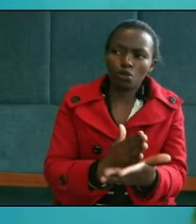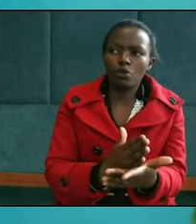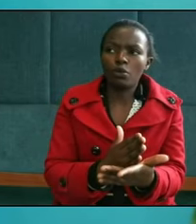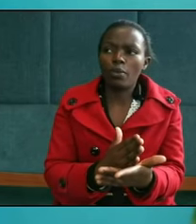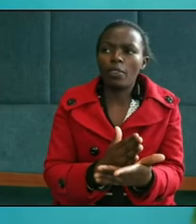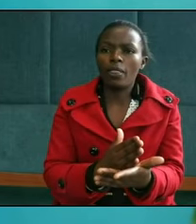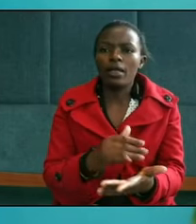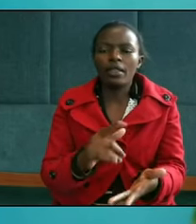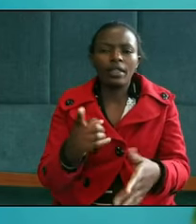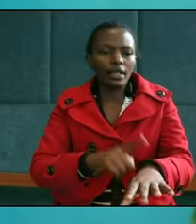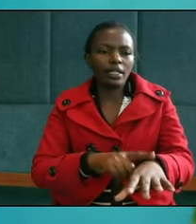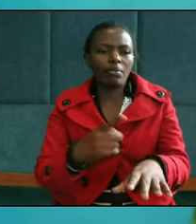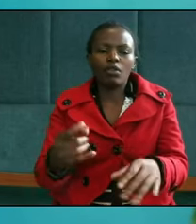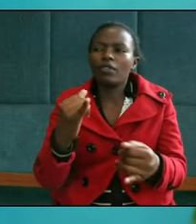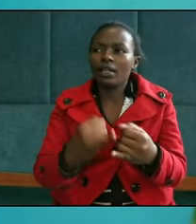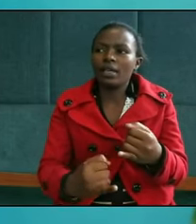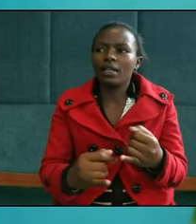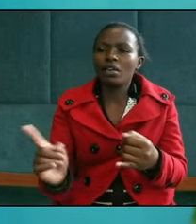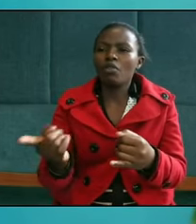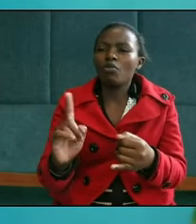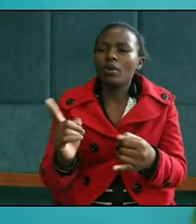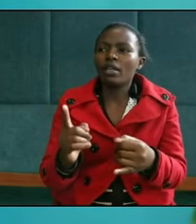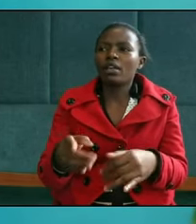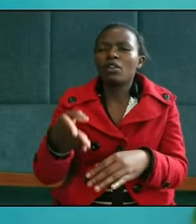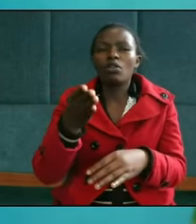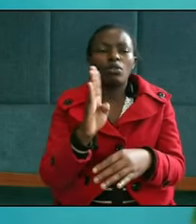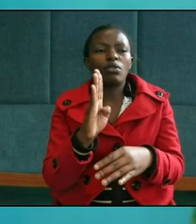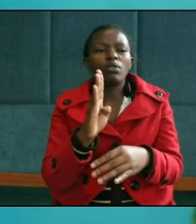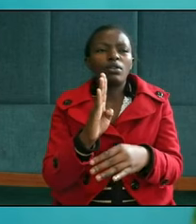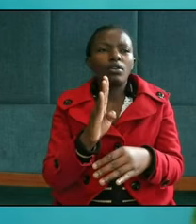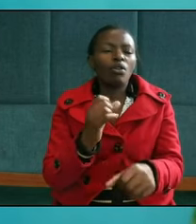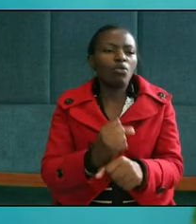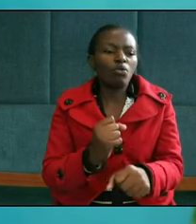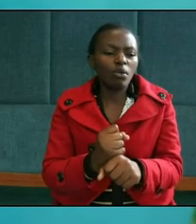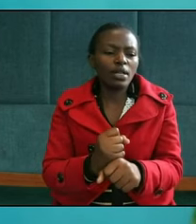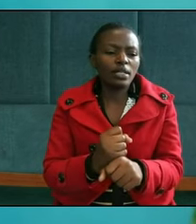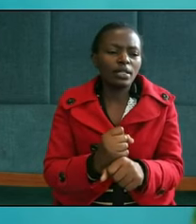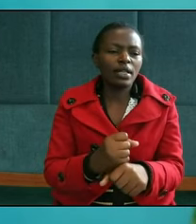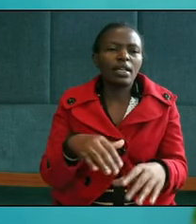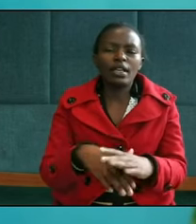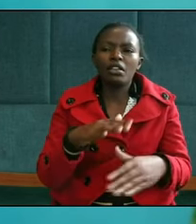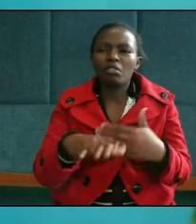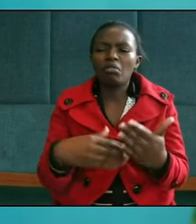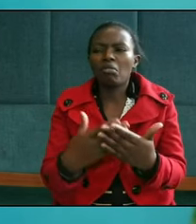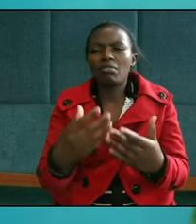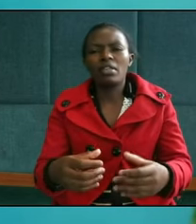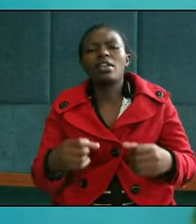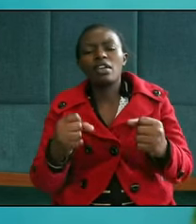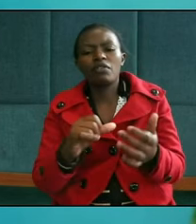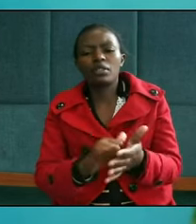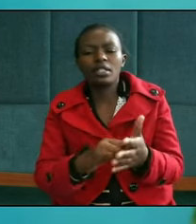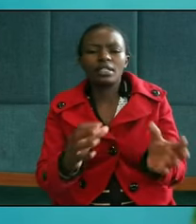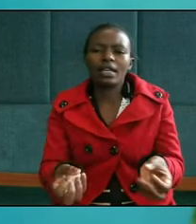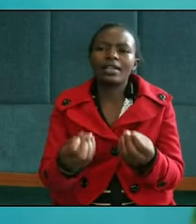that in the time of the end, when God's work in the earth is closing, the earnest efforts put forth